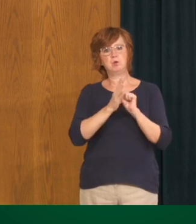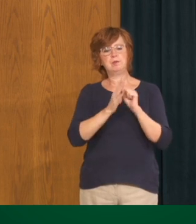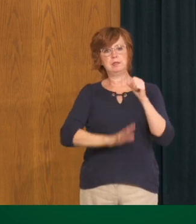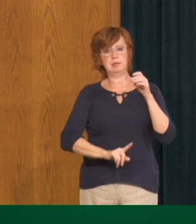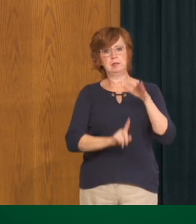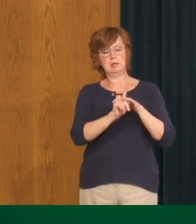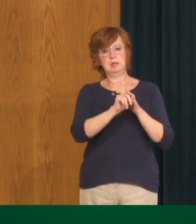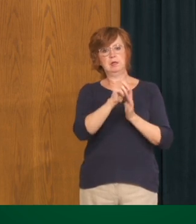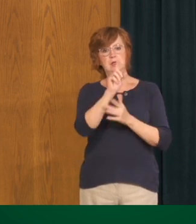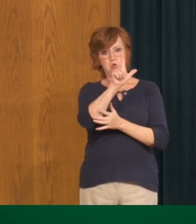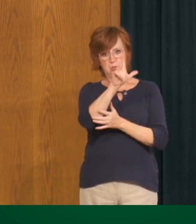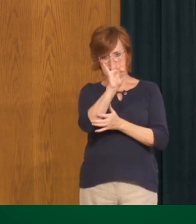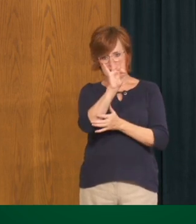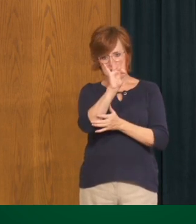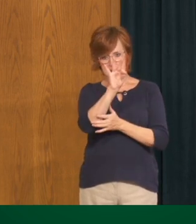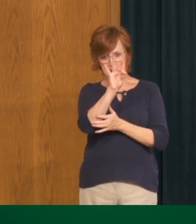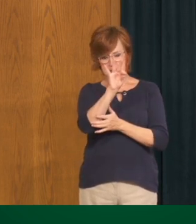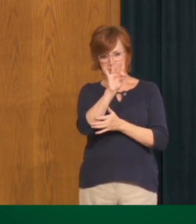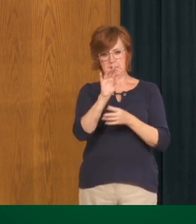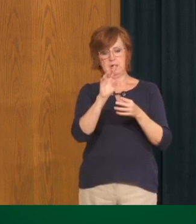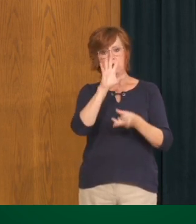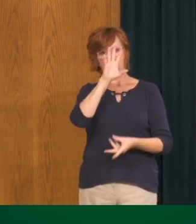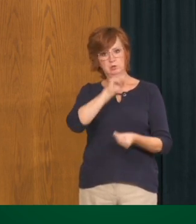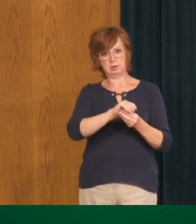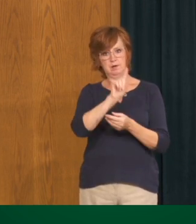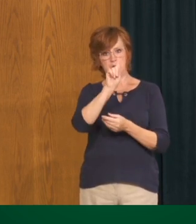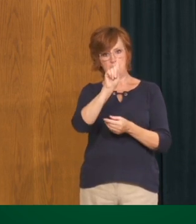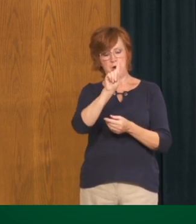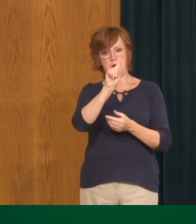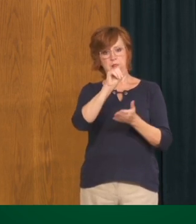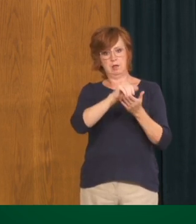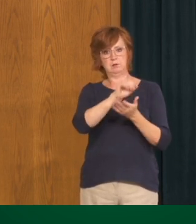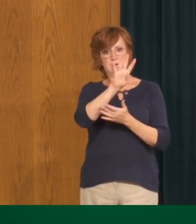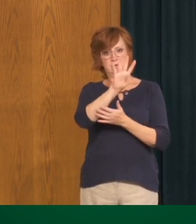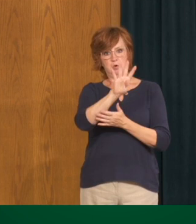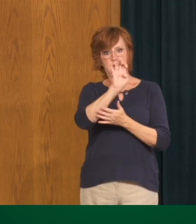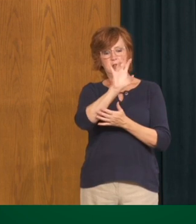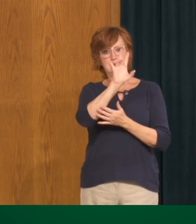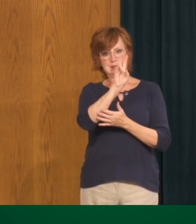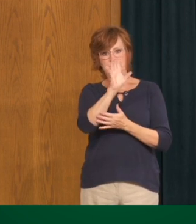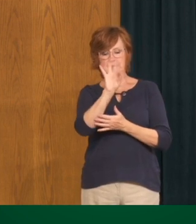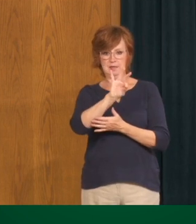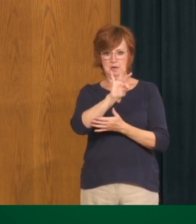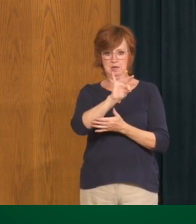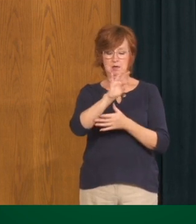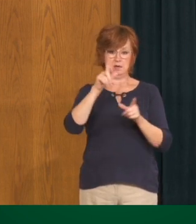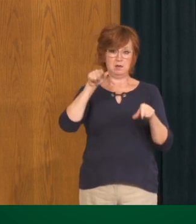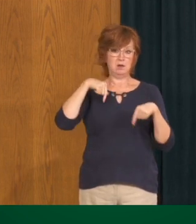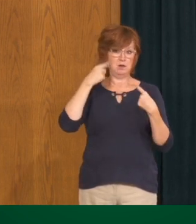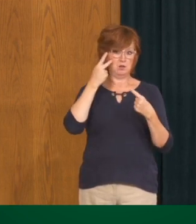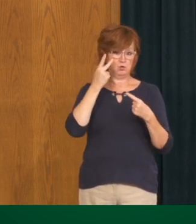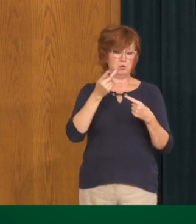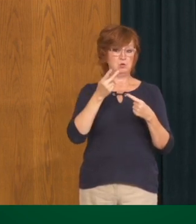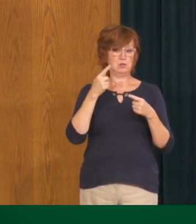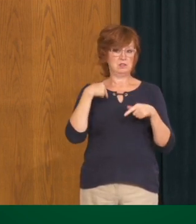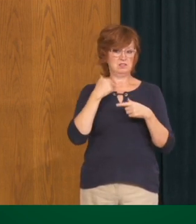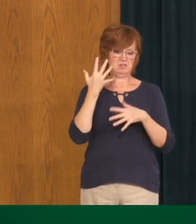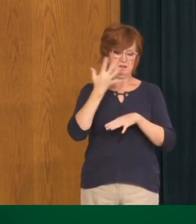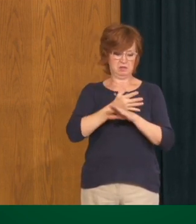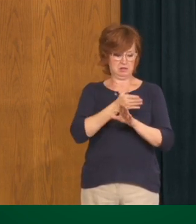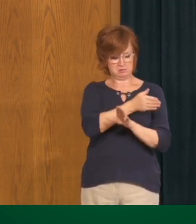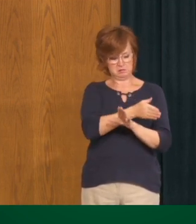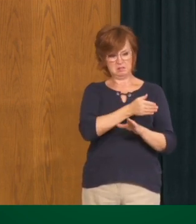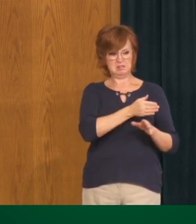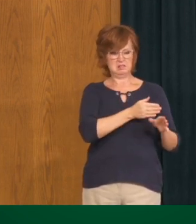August 11th, bringing the total to 1,479. As you can see, over the last 5 or 6 days, the numbers fluctuate from a